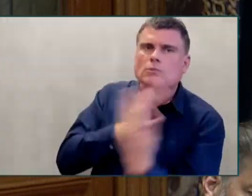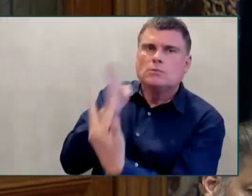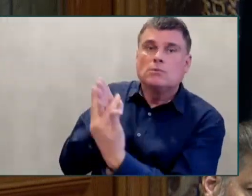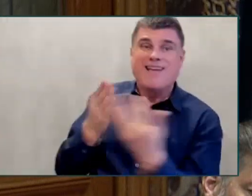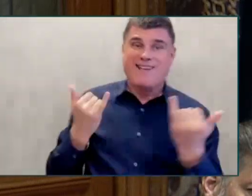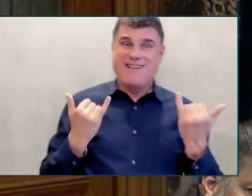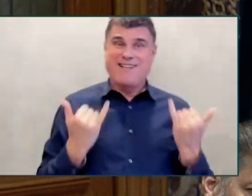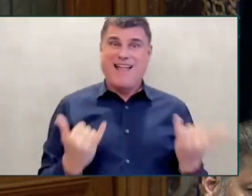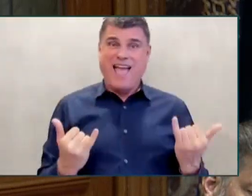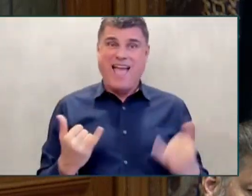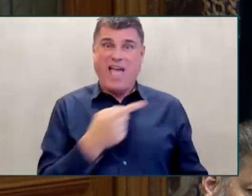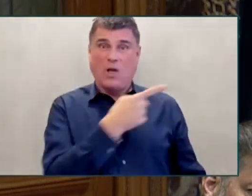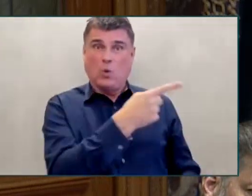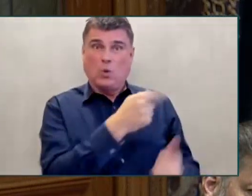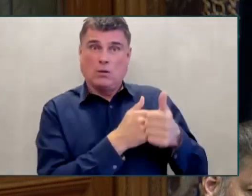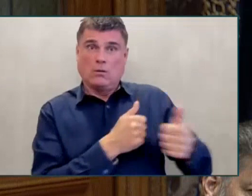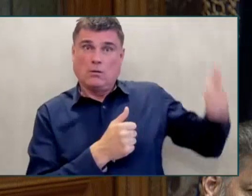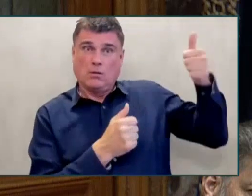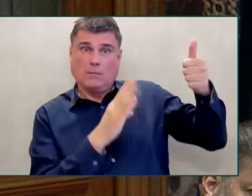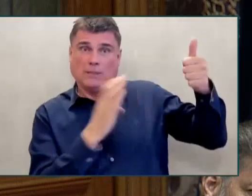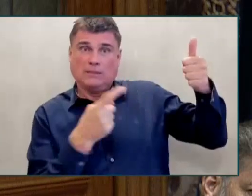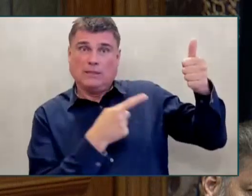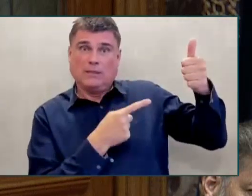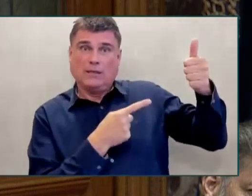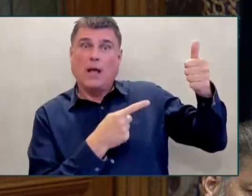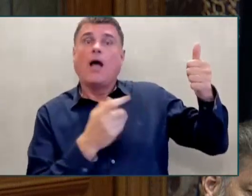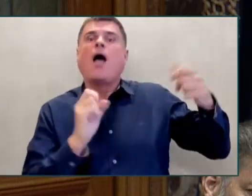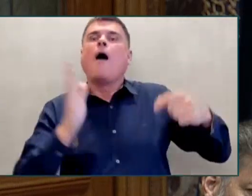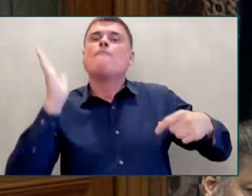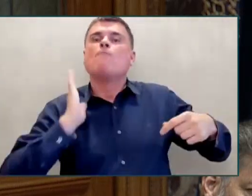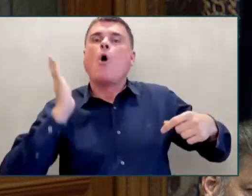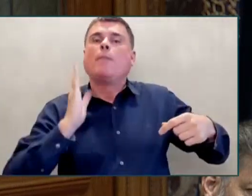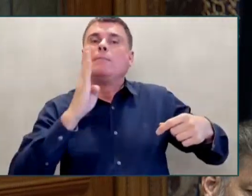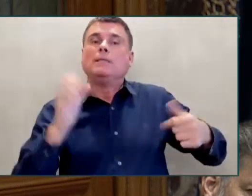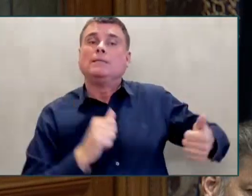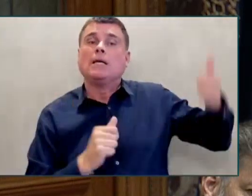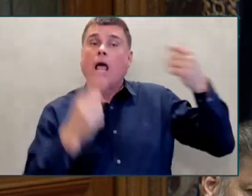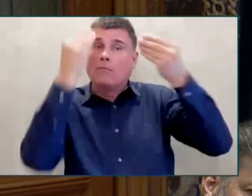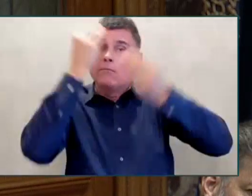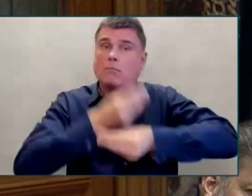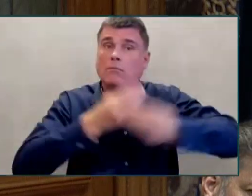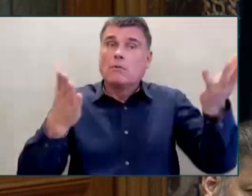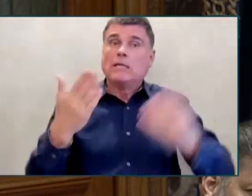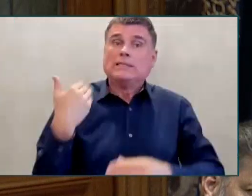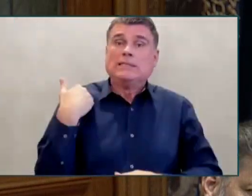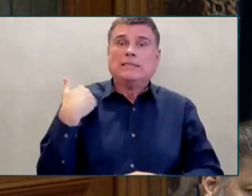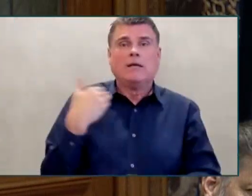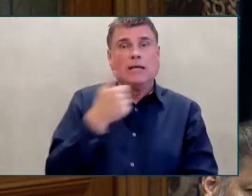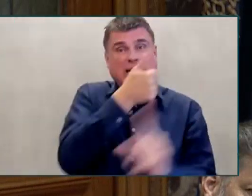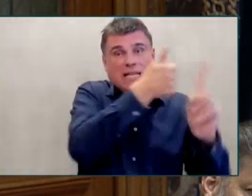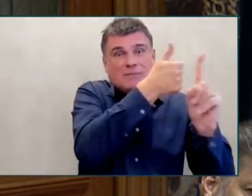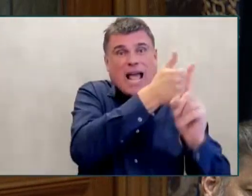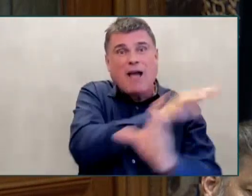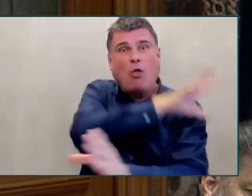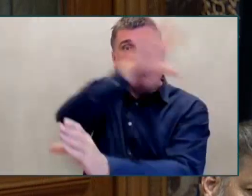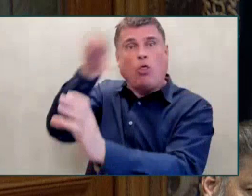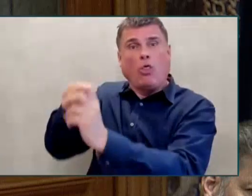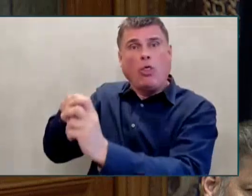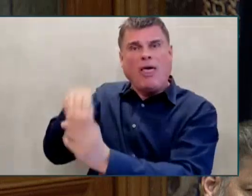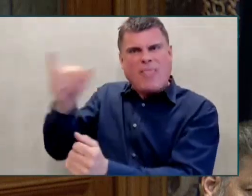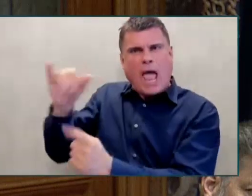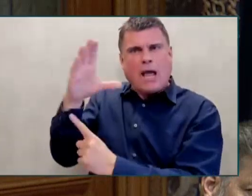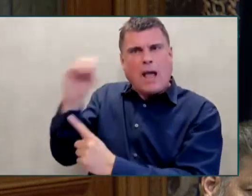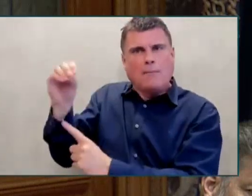with one of the largest mining companies in the world. This has raised serious and important questions about the relationship